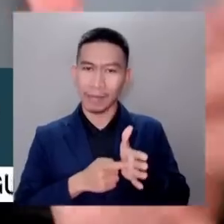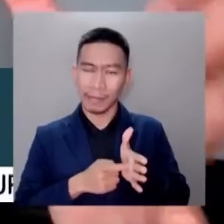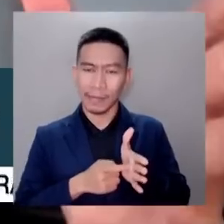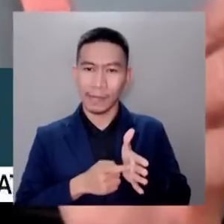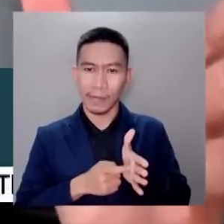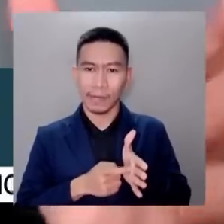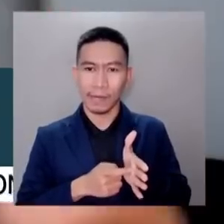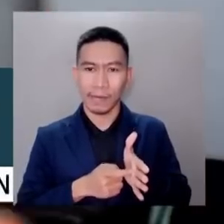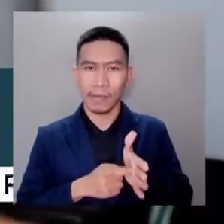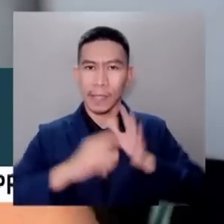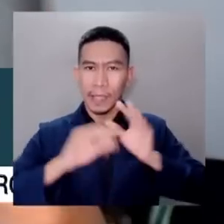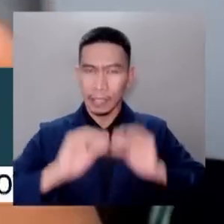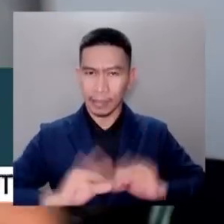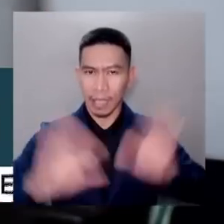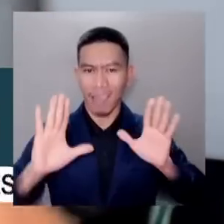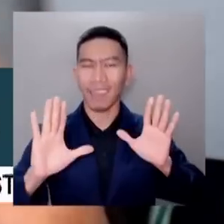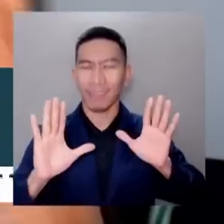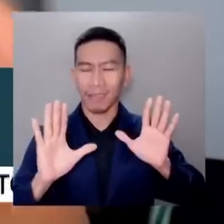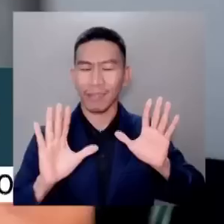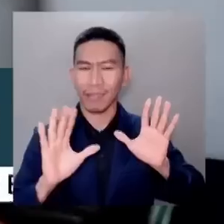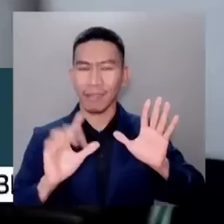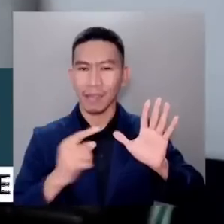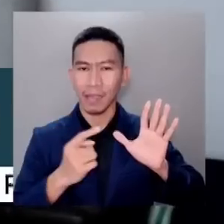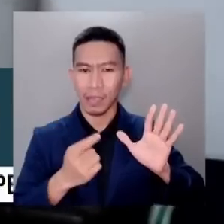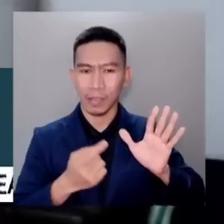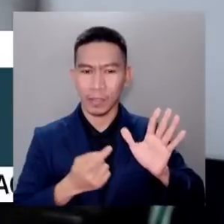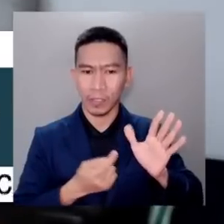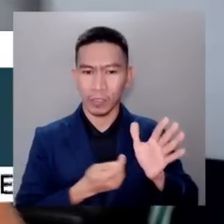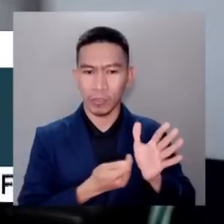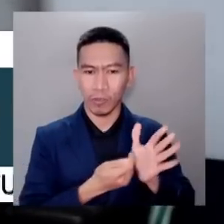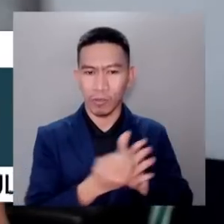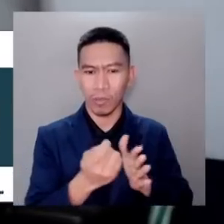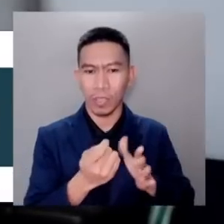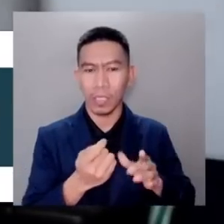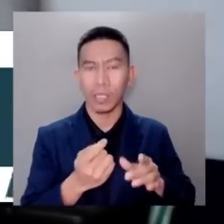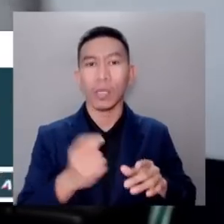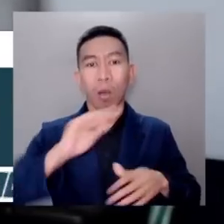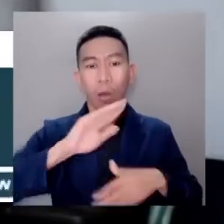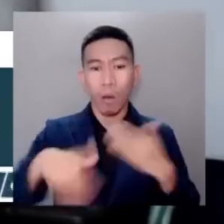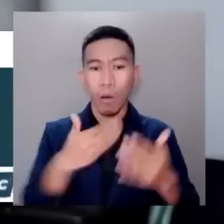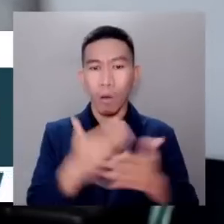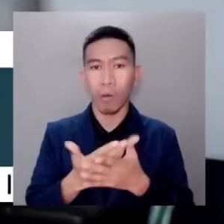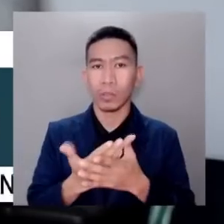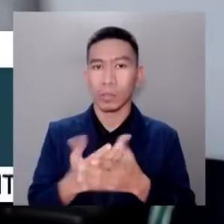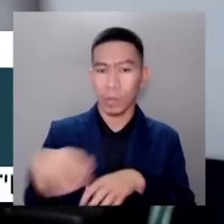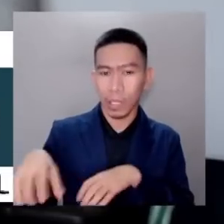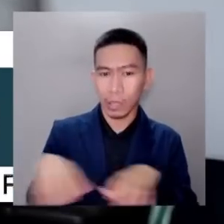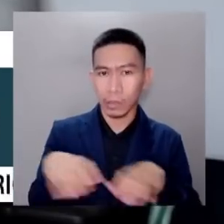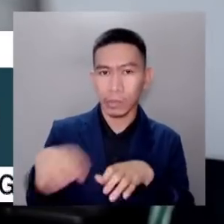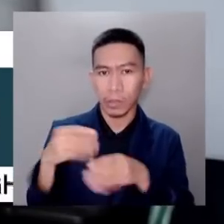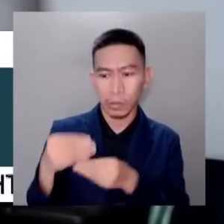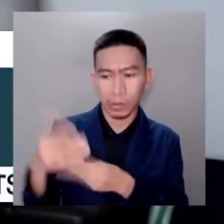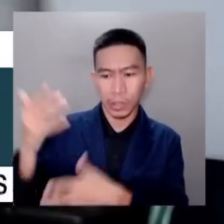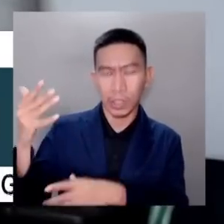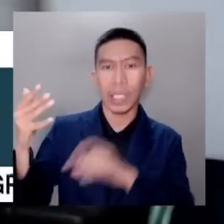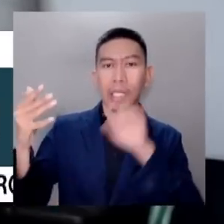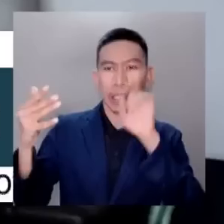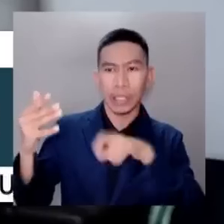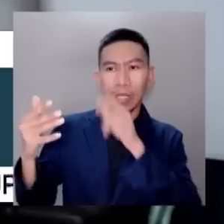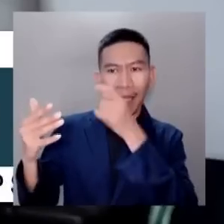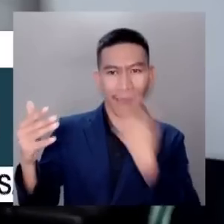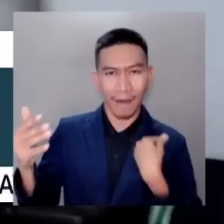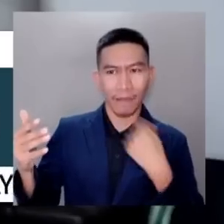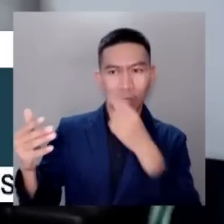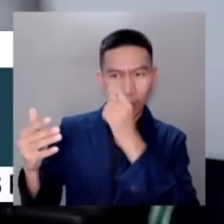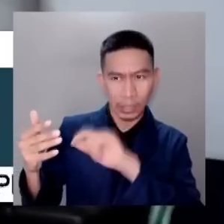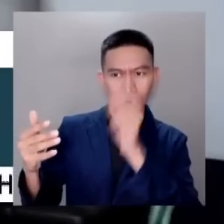the light. So everything that is done must withstand public scrutiny. And I gotta say, of